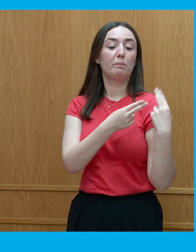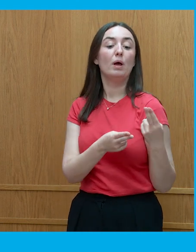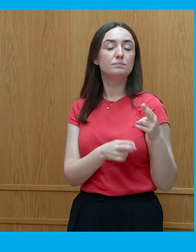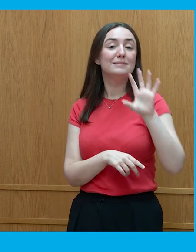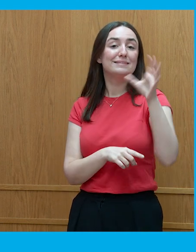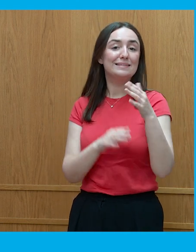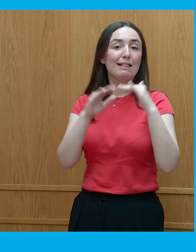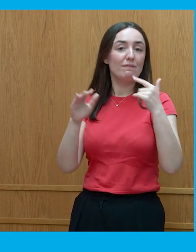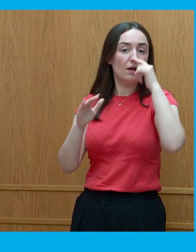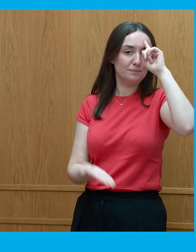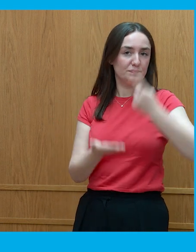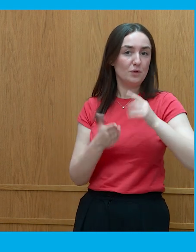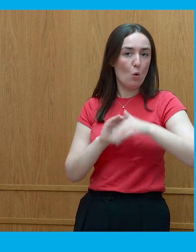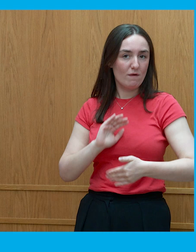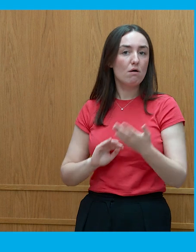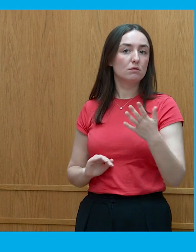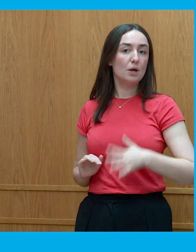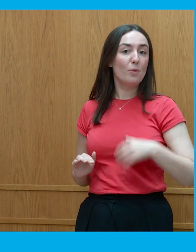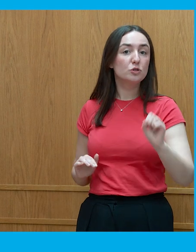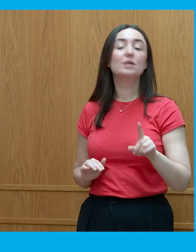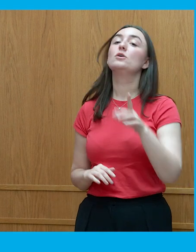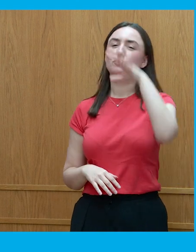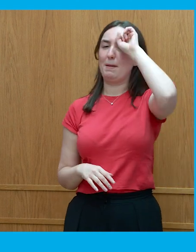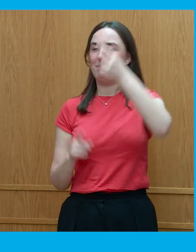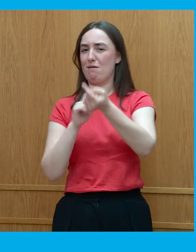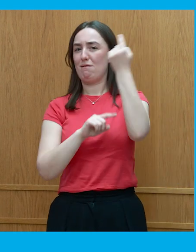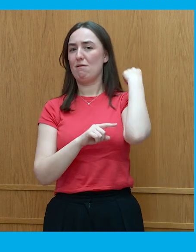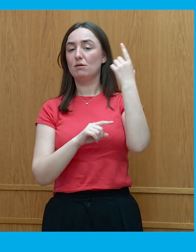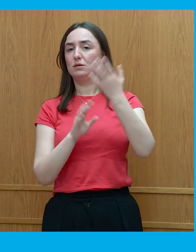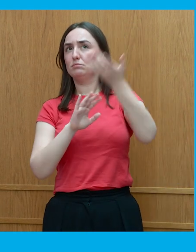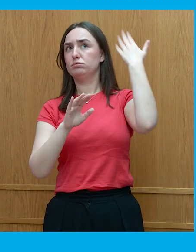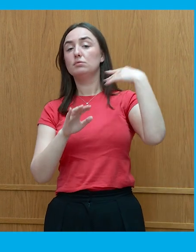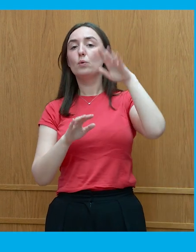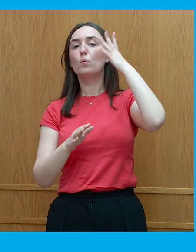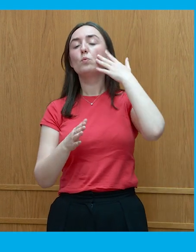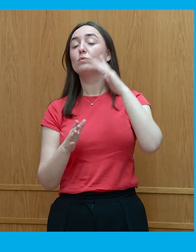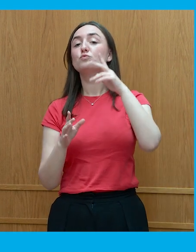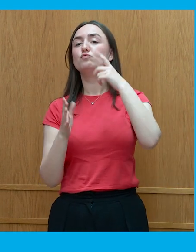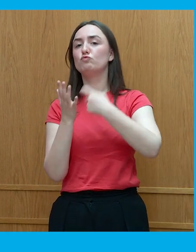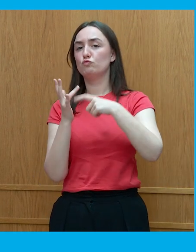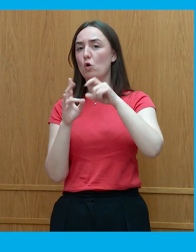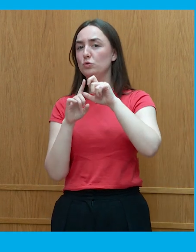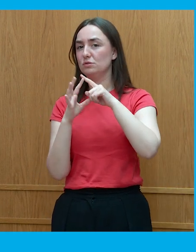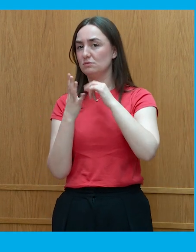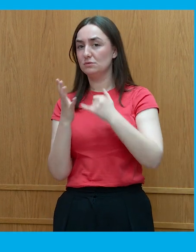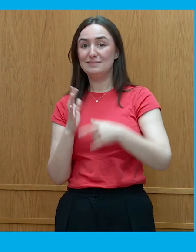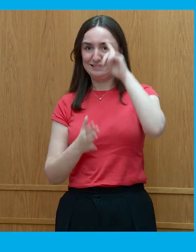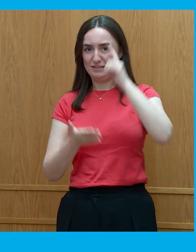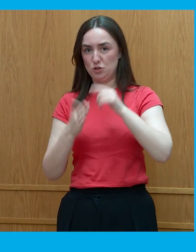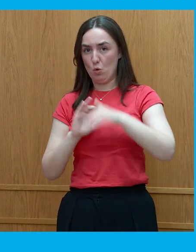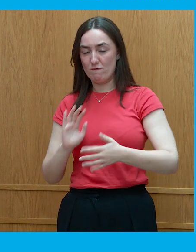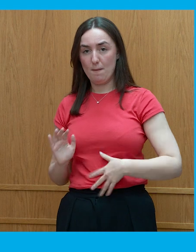back when, the Roe ruling, short-circuited democracy. They wanted it to be decided at the state level.